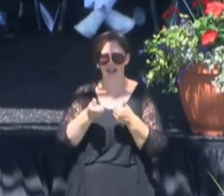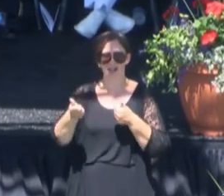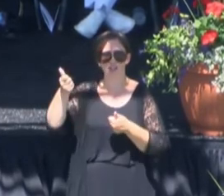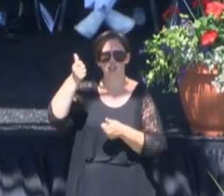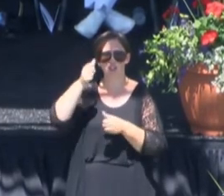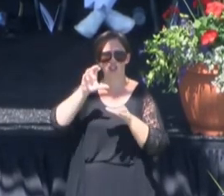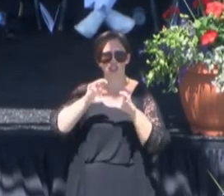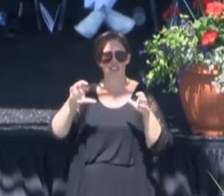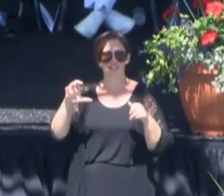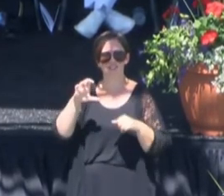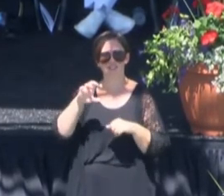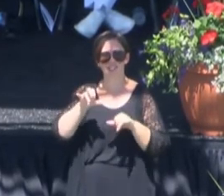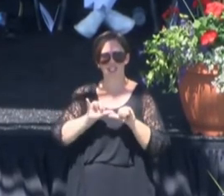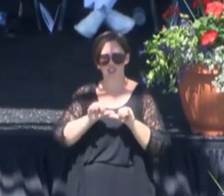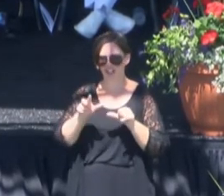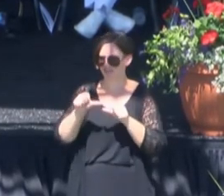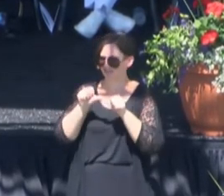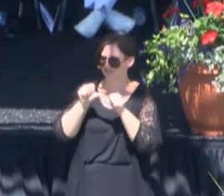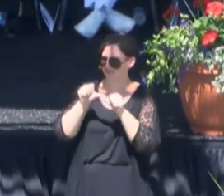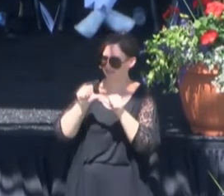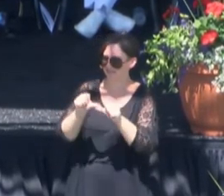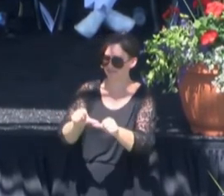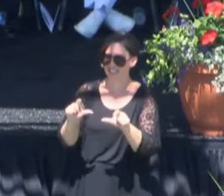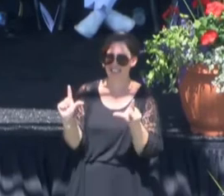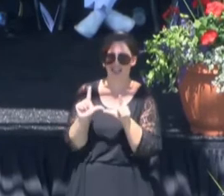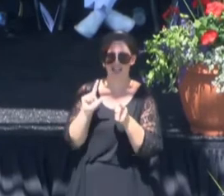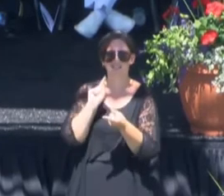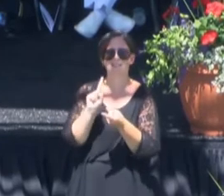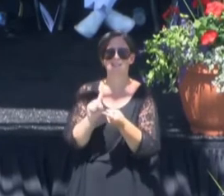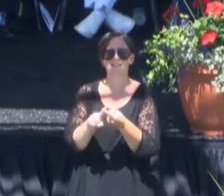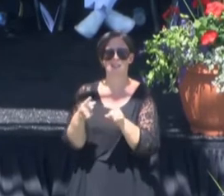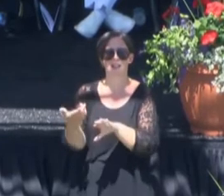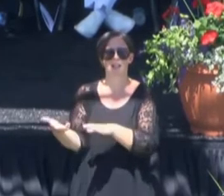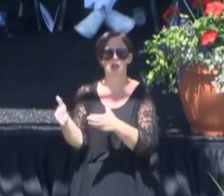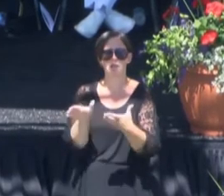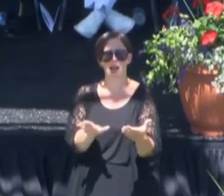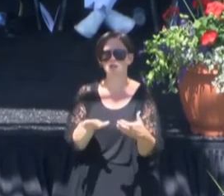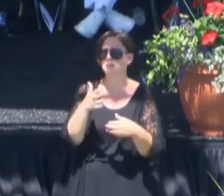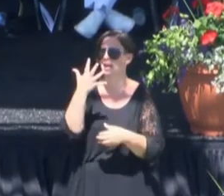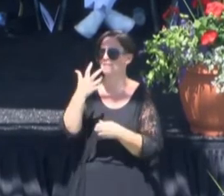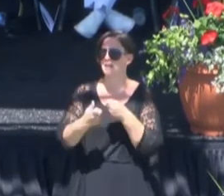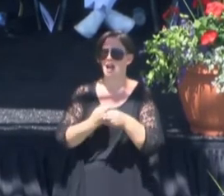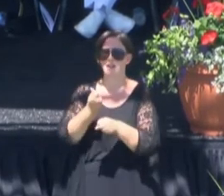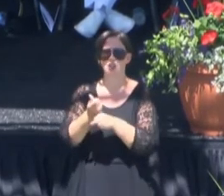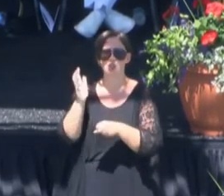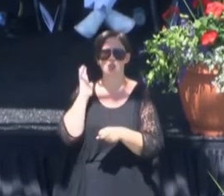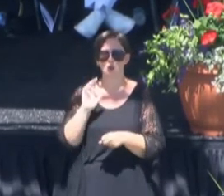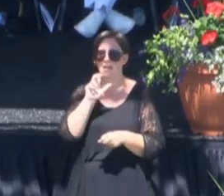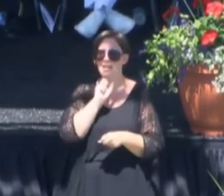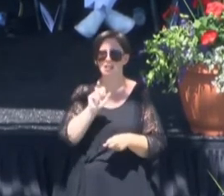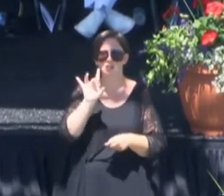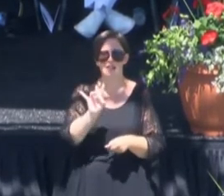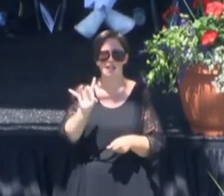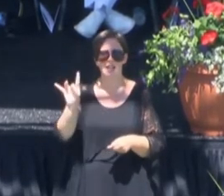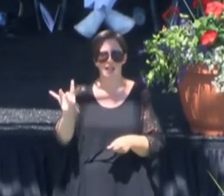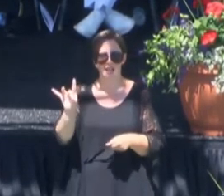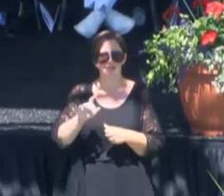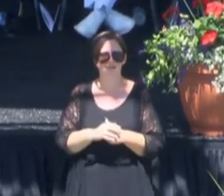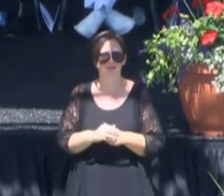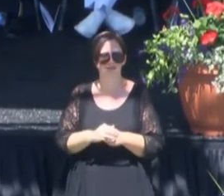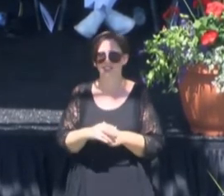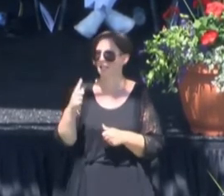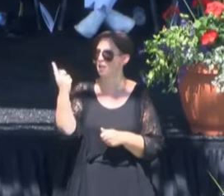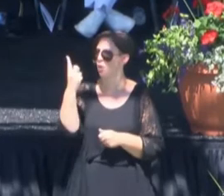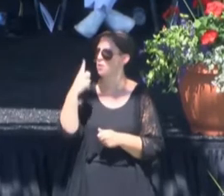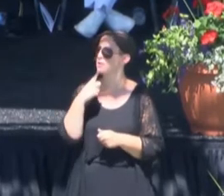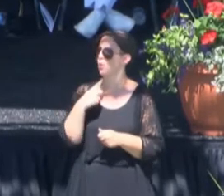engineer, maintained his license until his passing nearly 5 years ago at the age of 88. He always